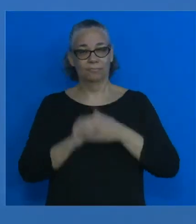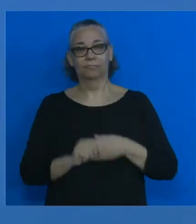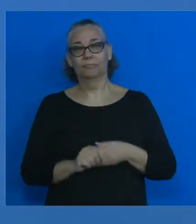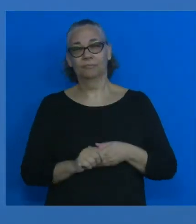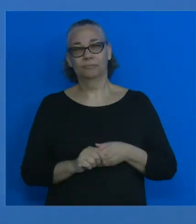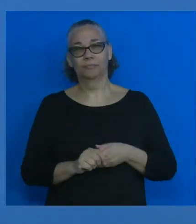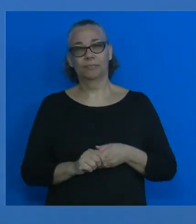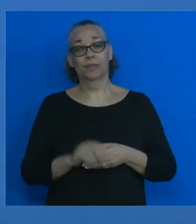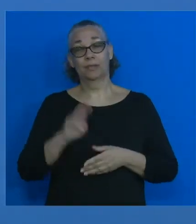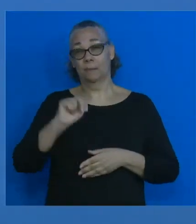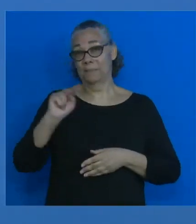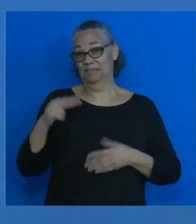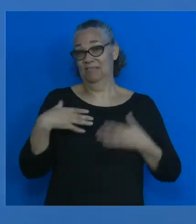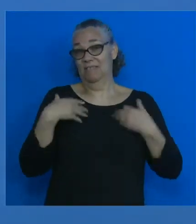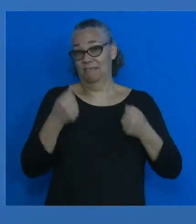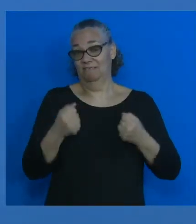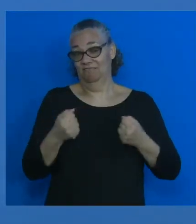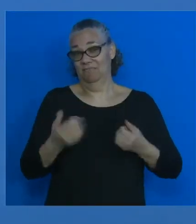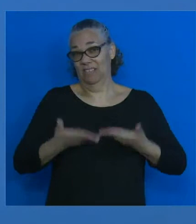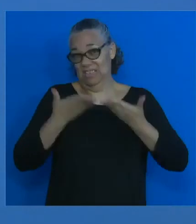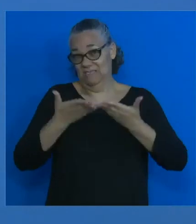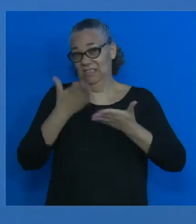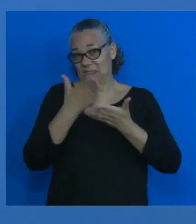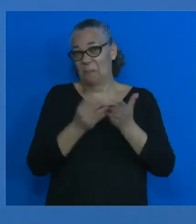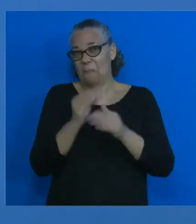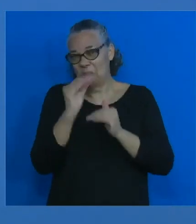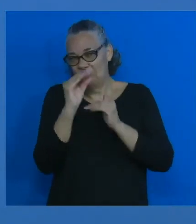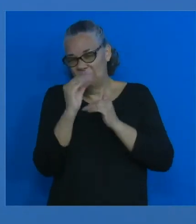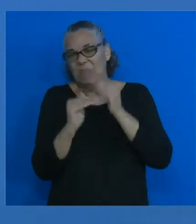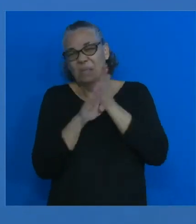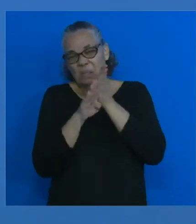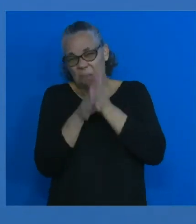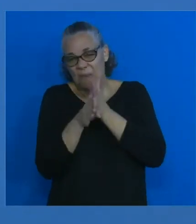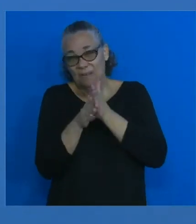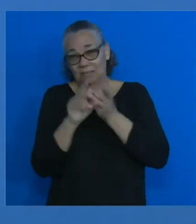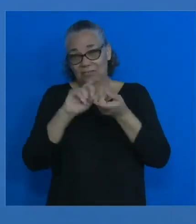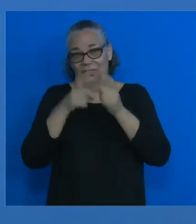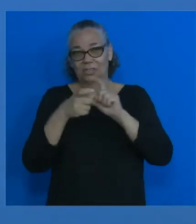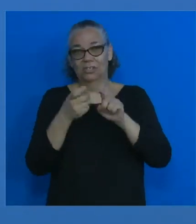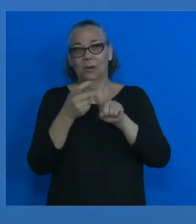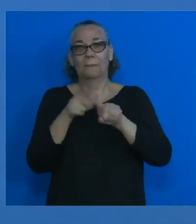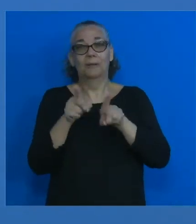has covered some minor changes, but I want to be clear to everyone